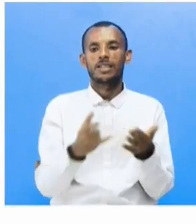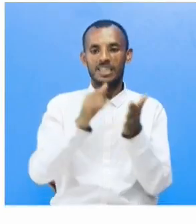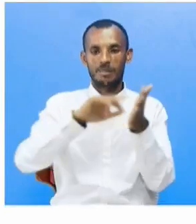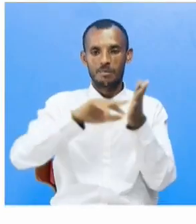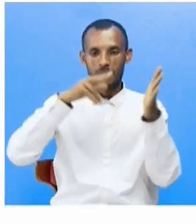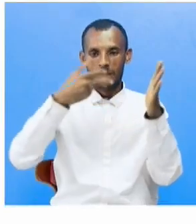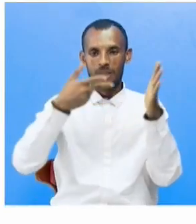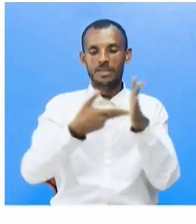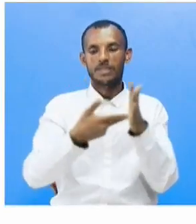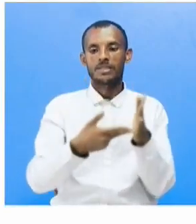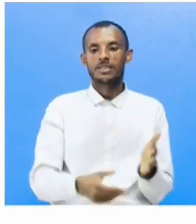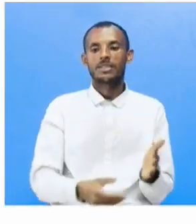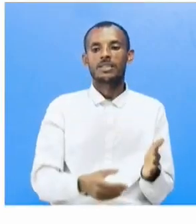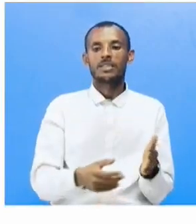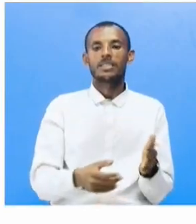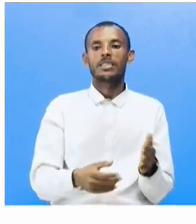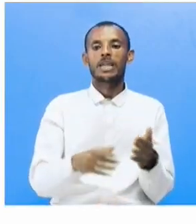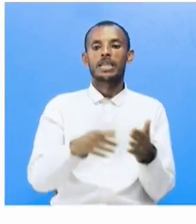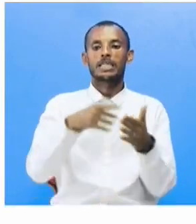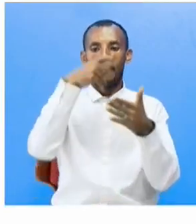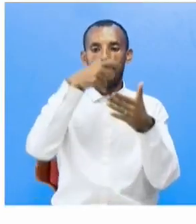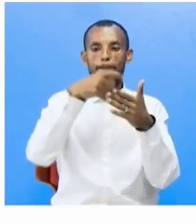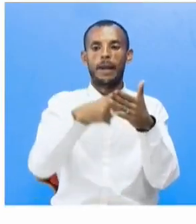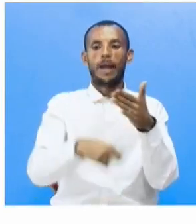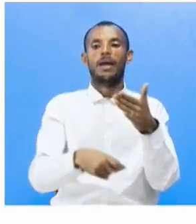price is a price